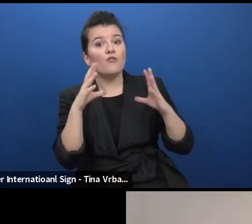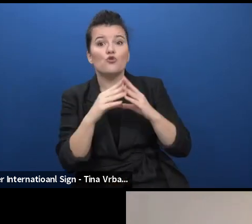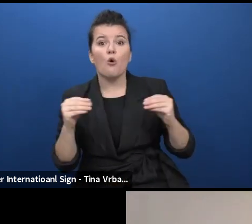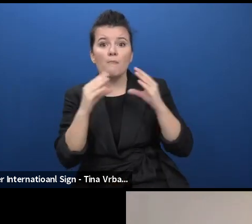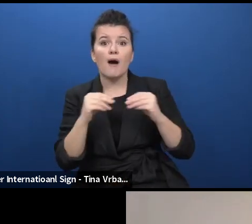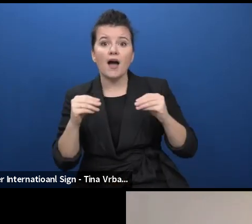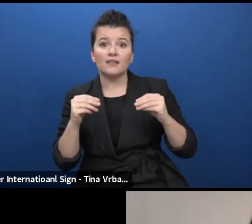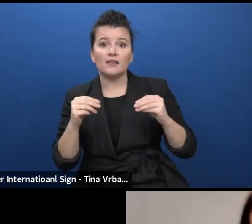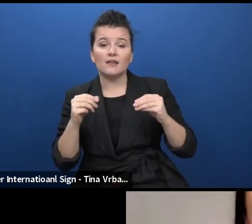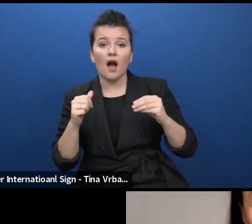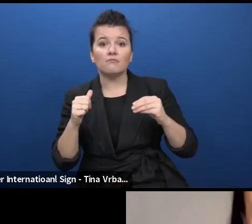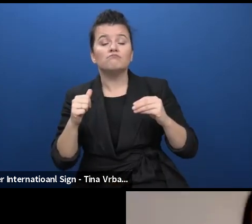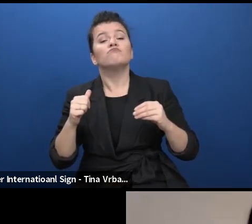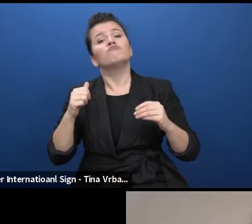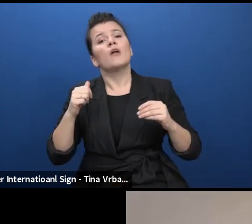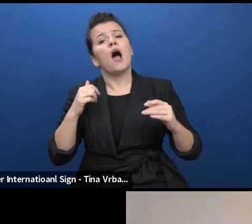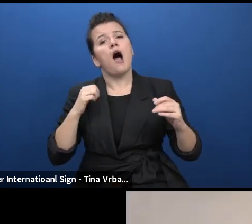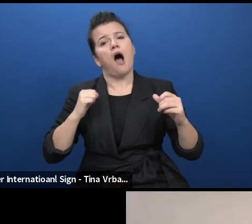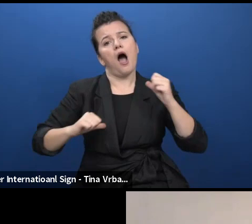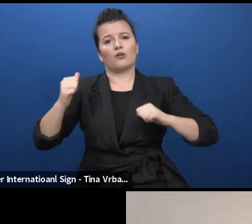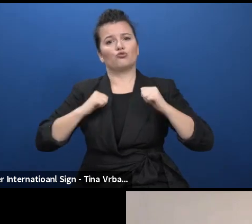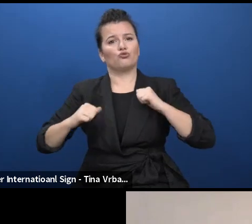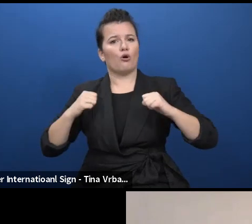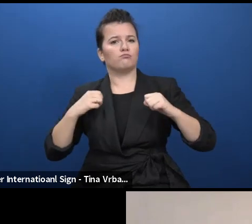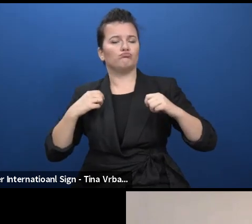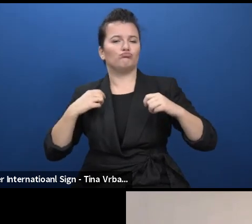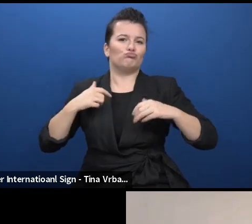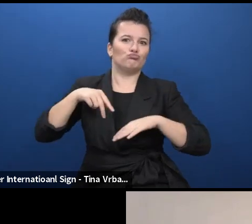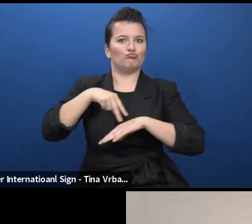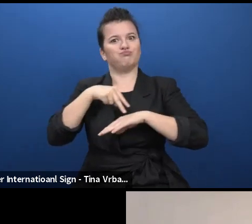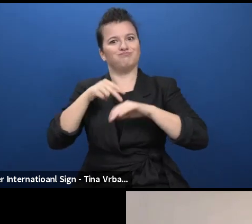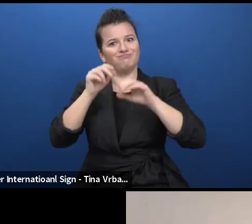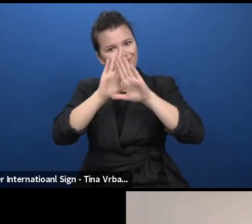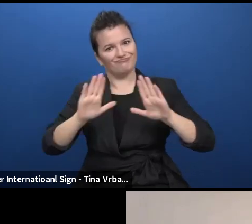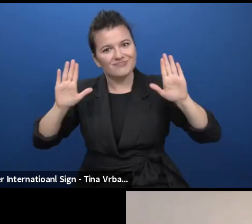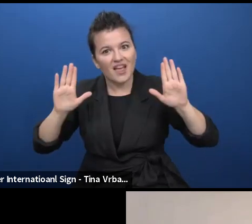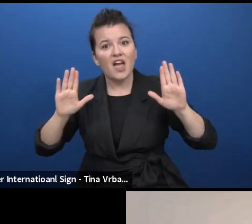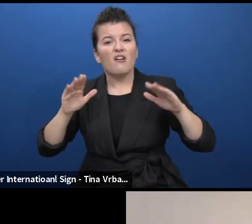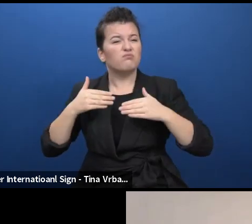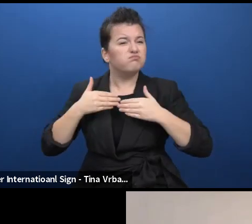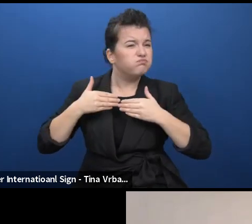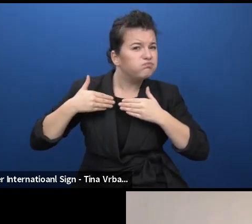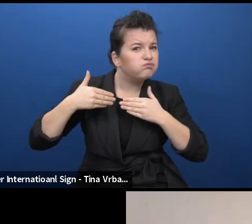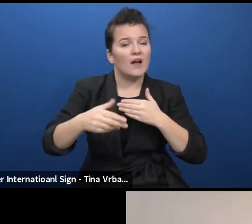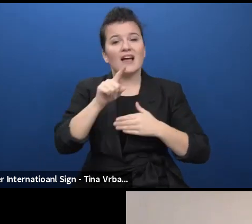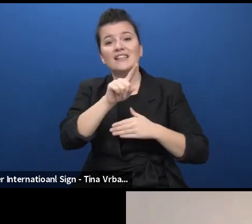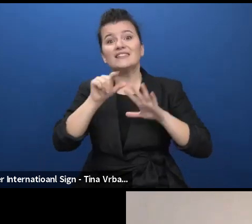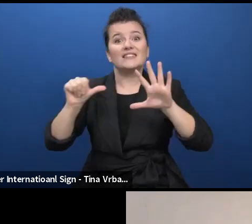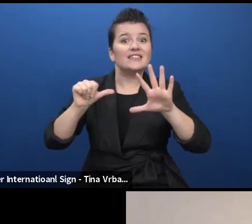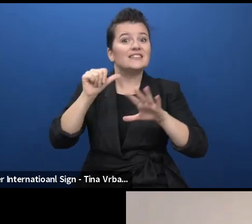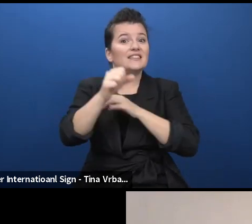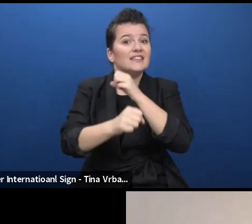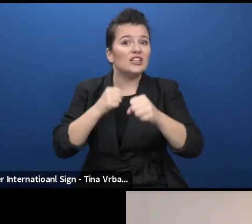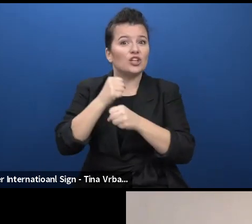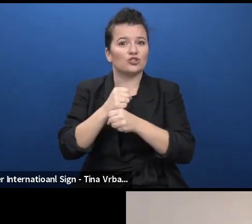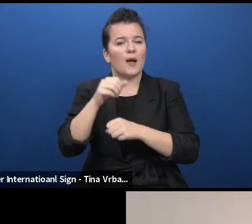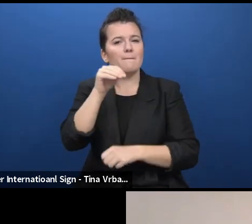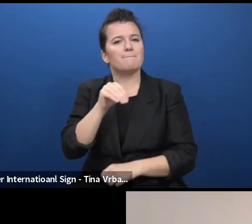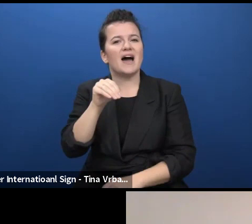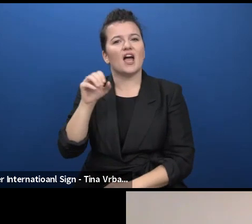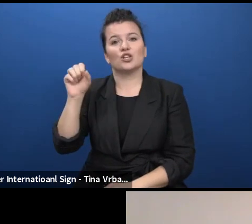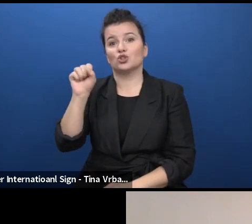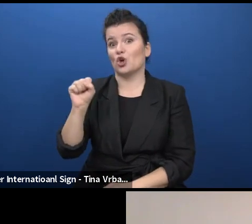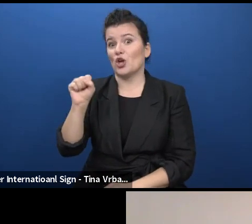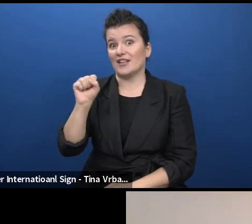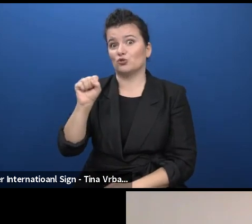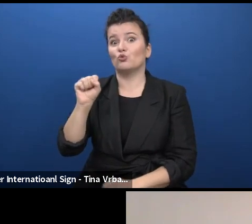been for 16 years working as a permanent actress of the Marin Sorescu National Theatre Krajowa,